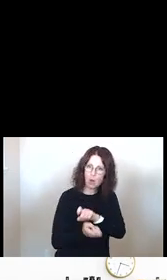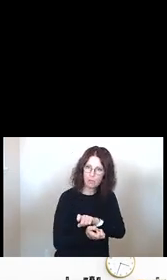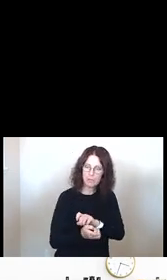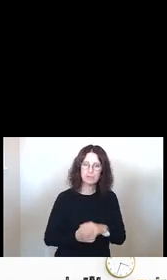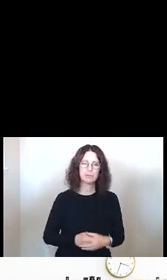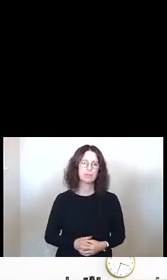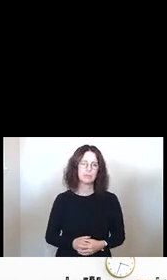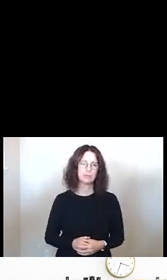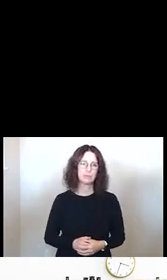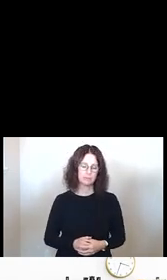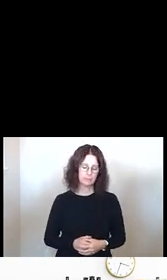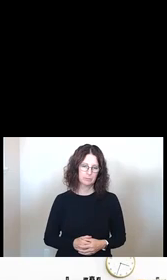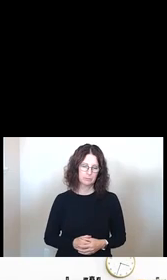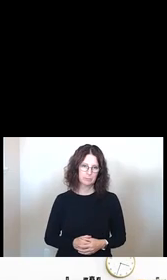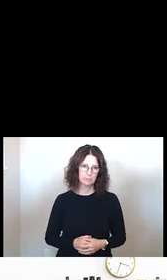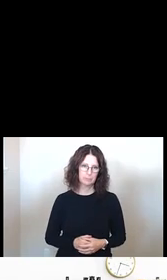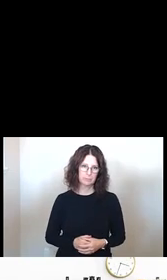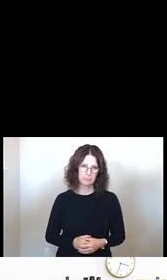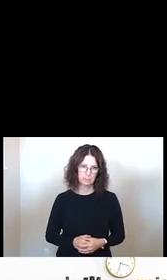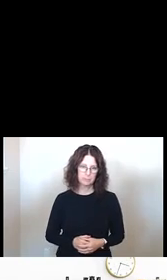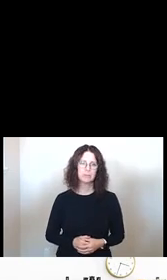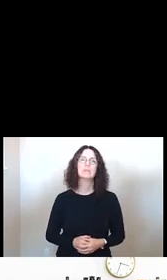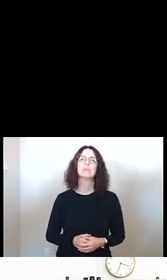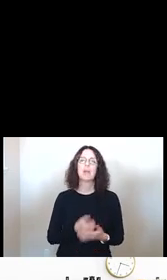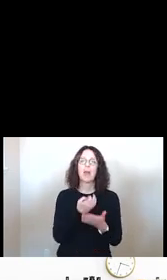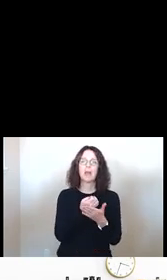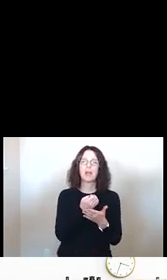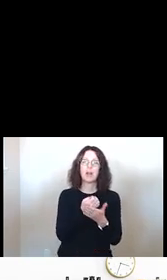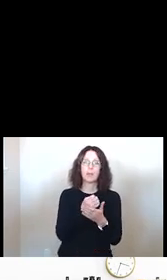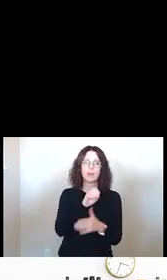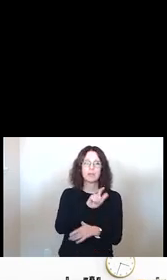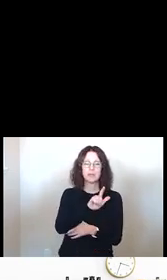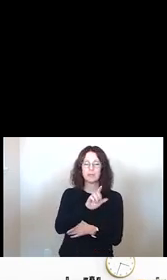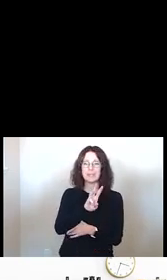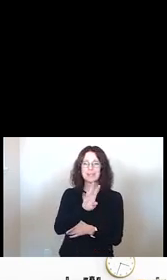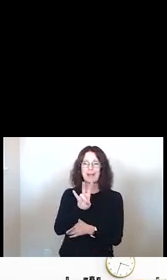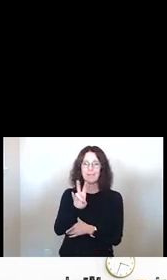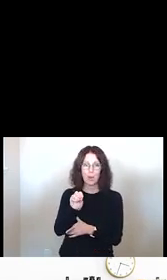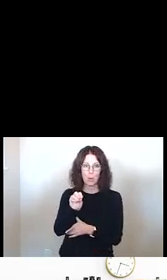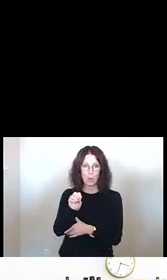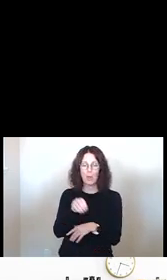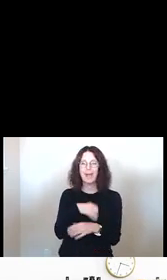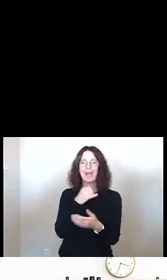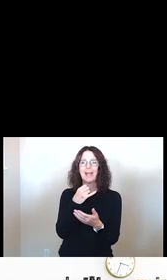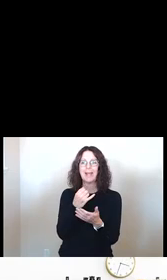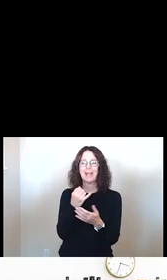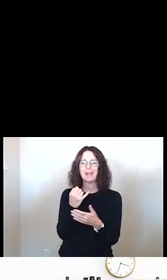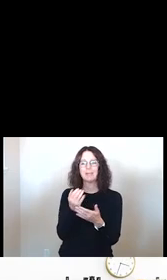In Economics 2670, which is income distribution, we looked at